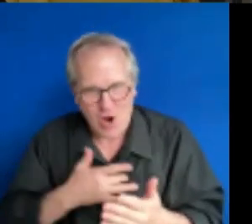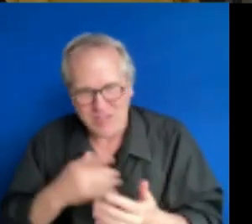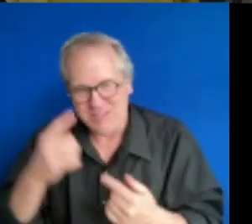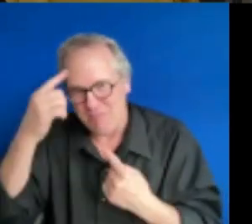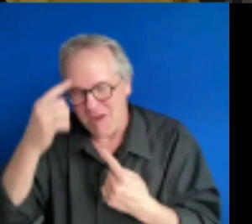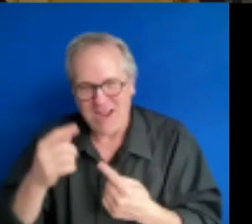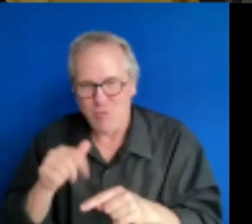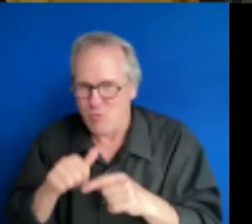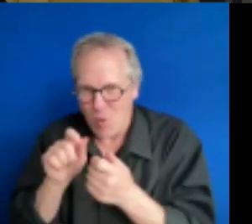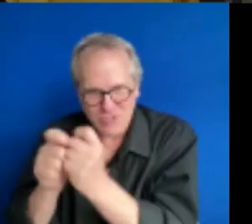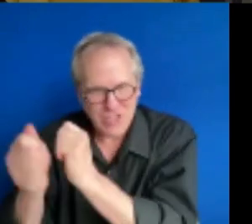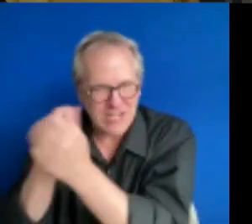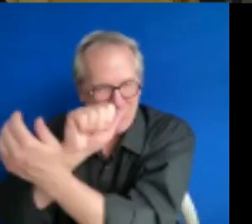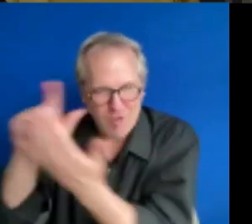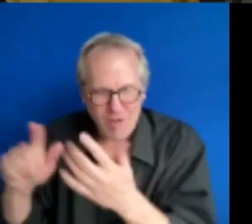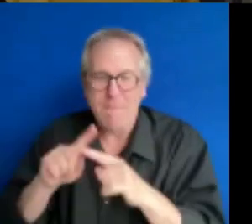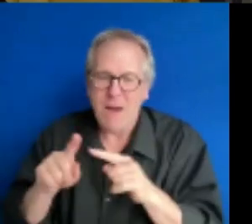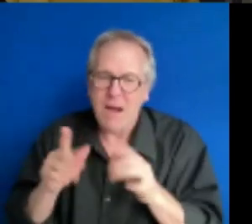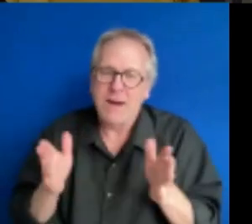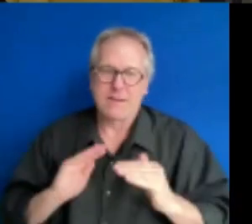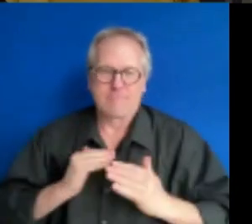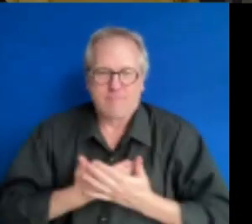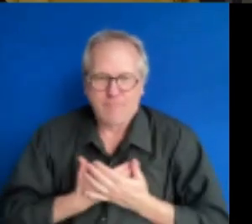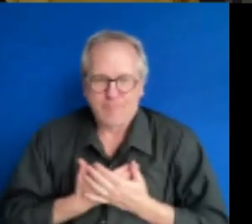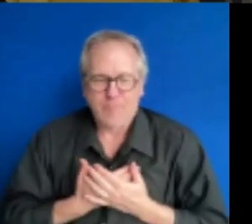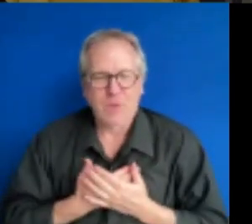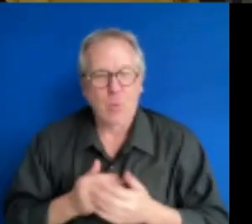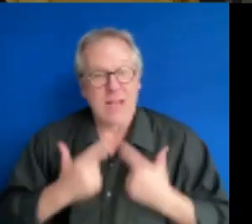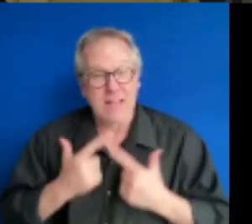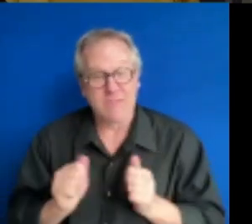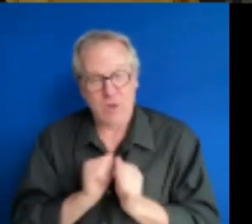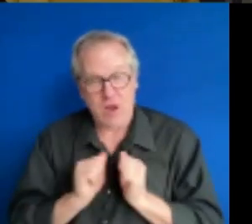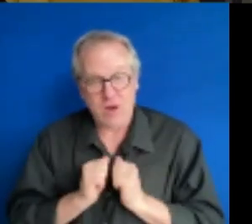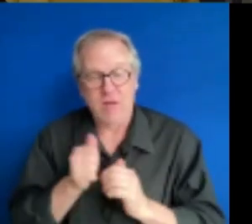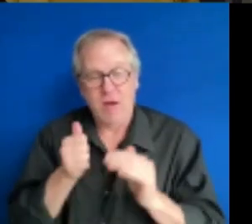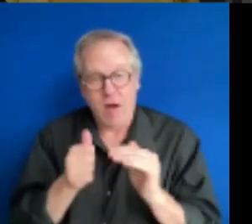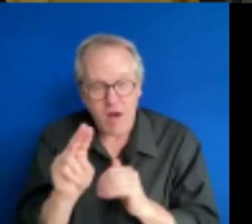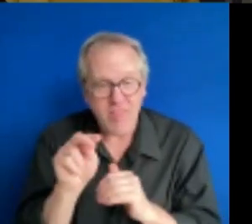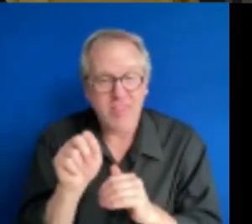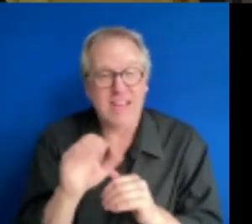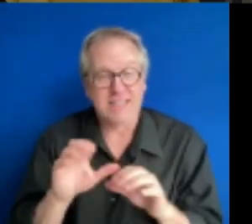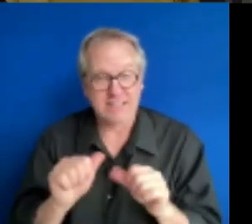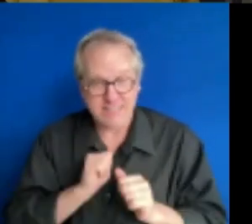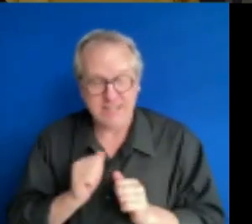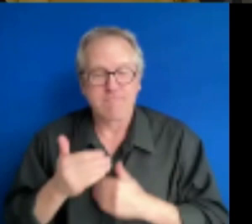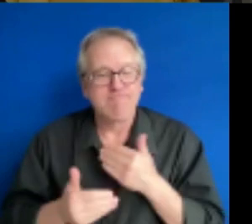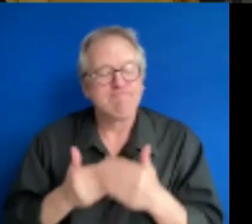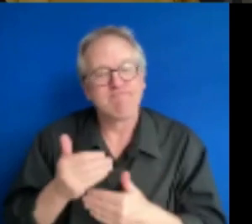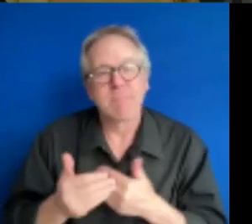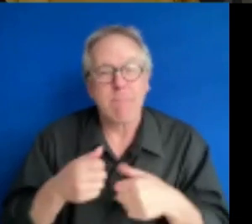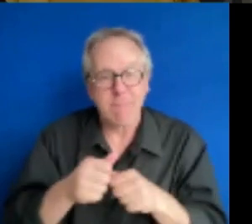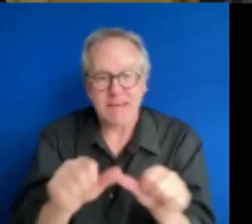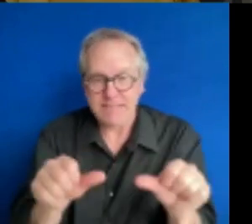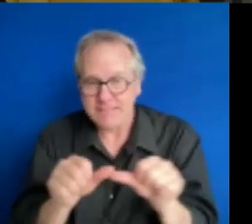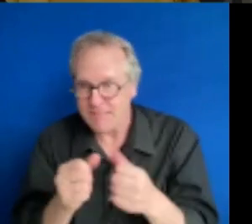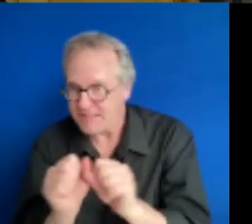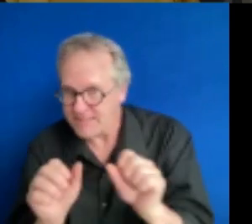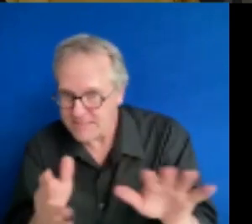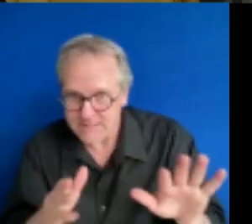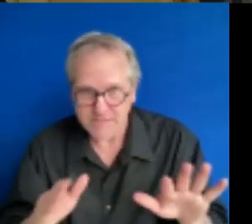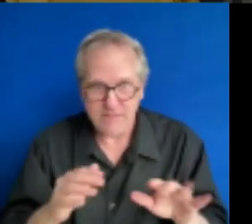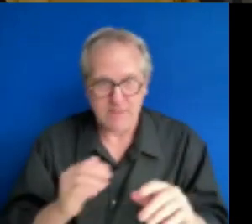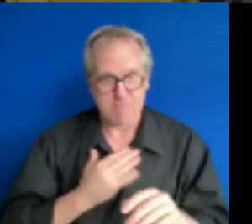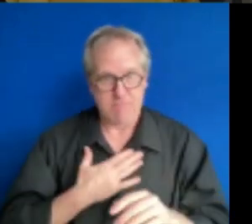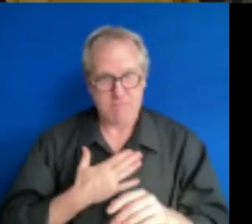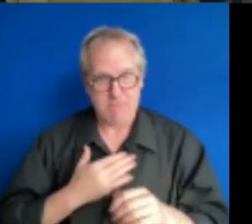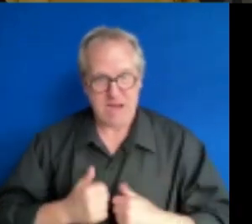do is continue to live into our authentic selves and to continue to make space for our lived reality, so